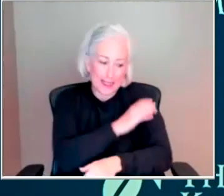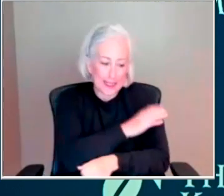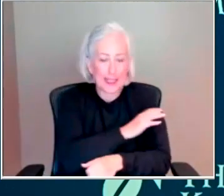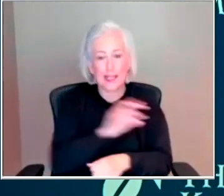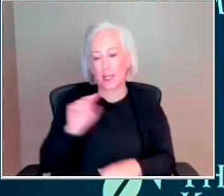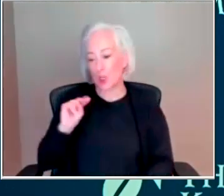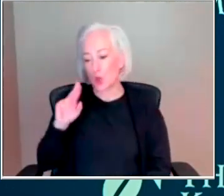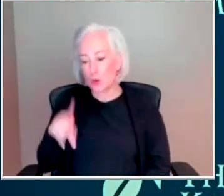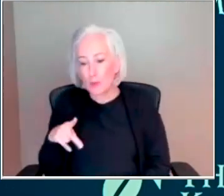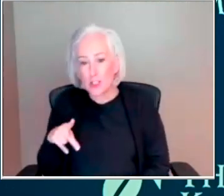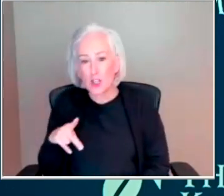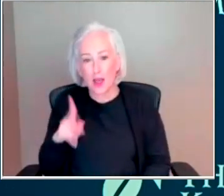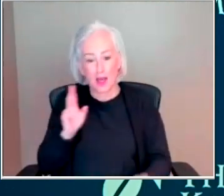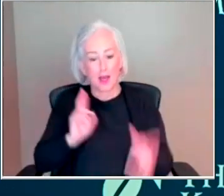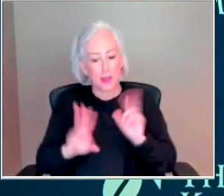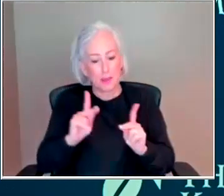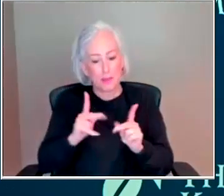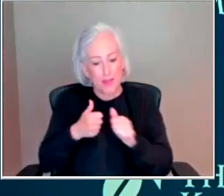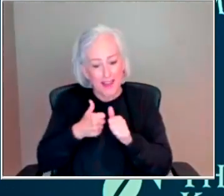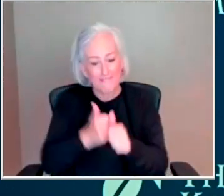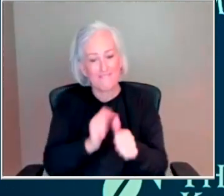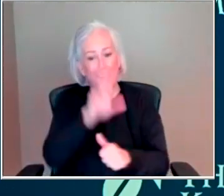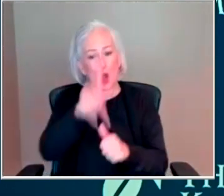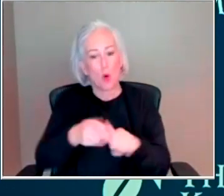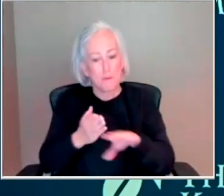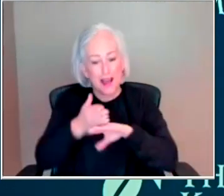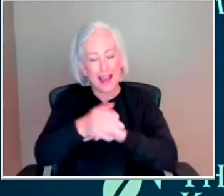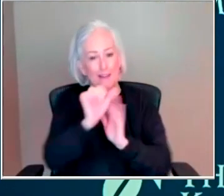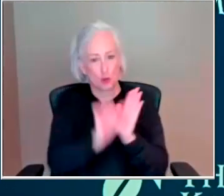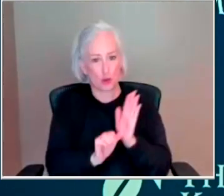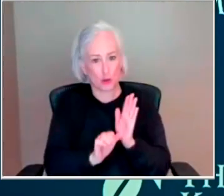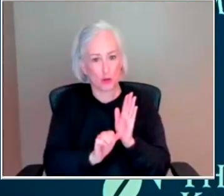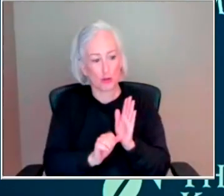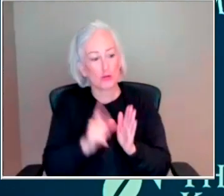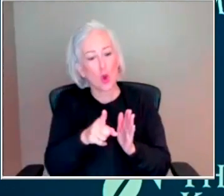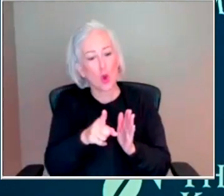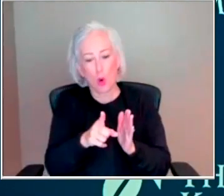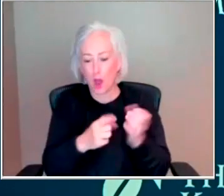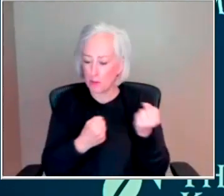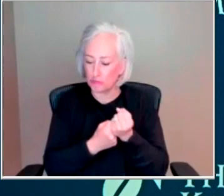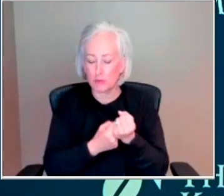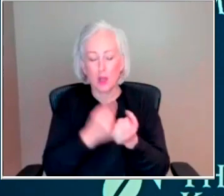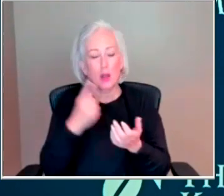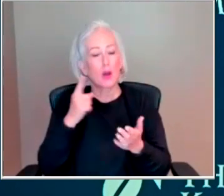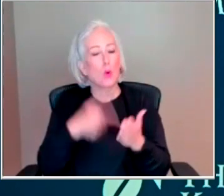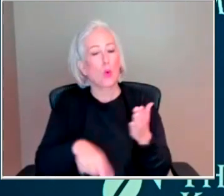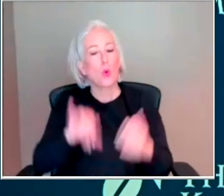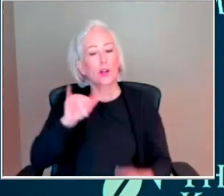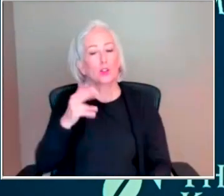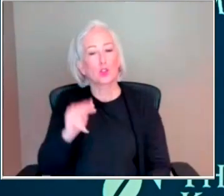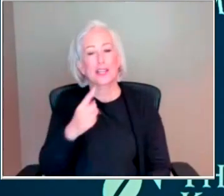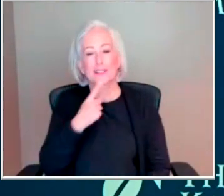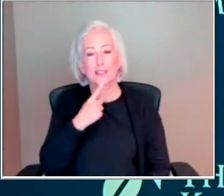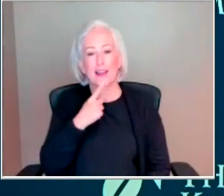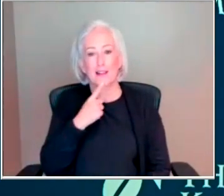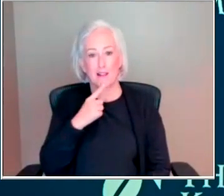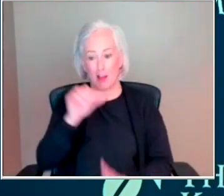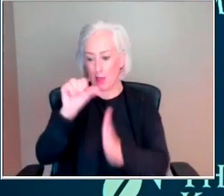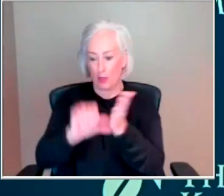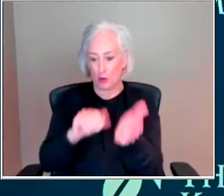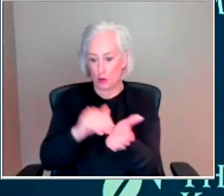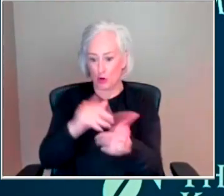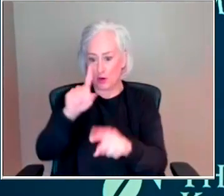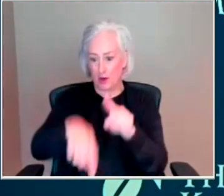the people that follow these people. So, I echo what Jan said, that there's no way we're able to do the things here